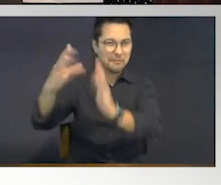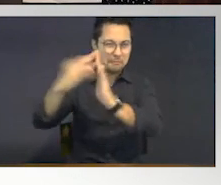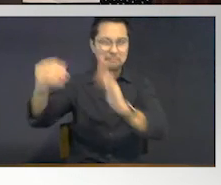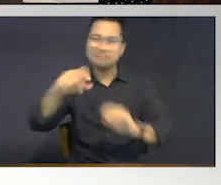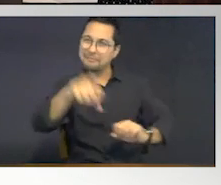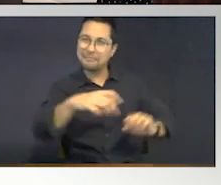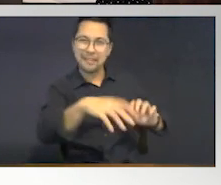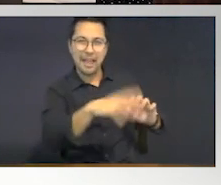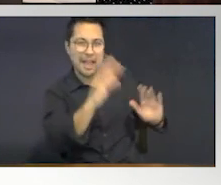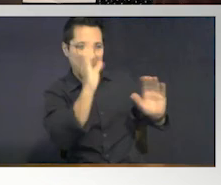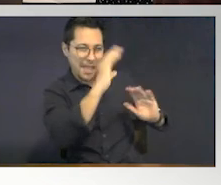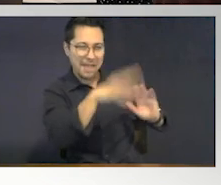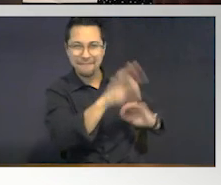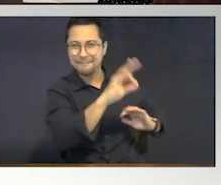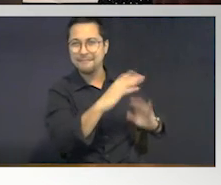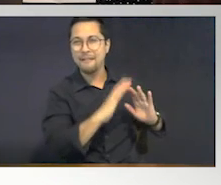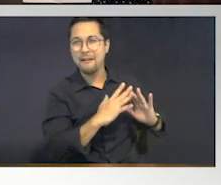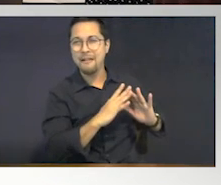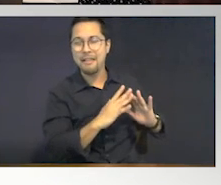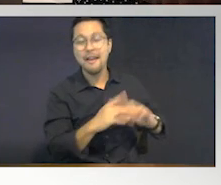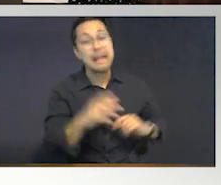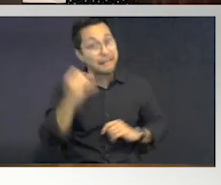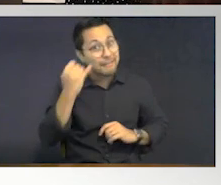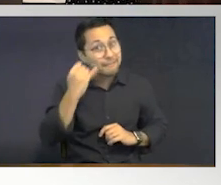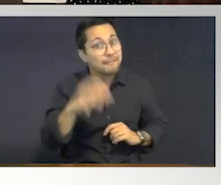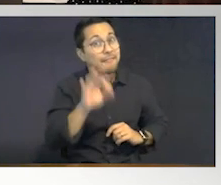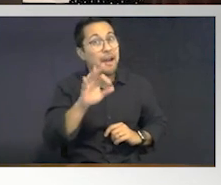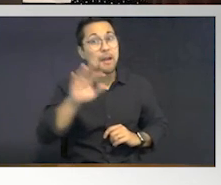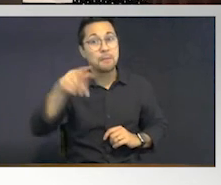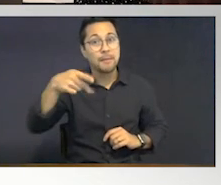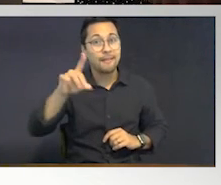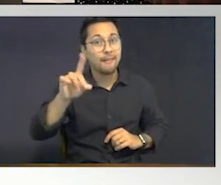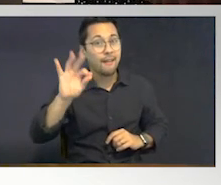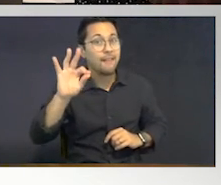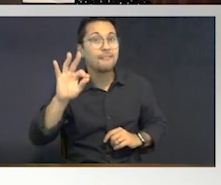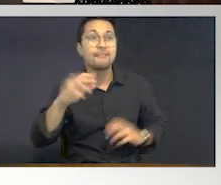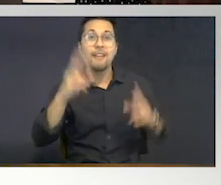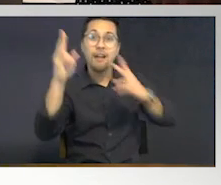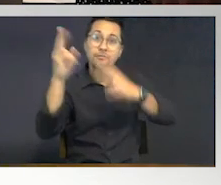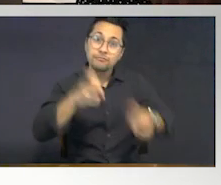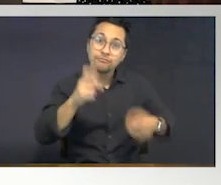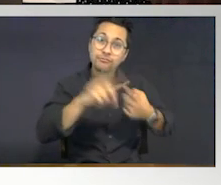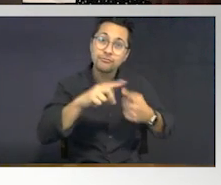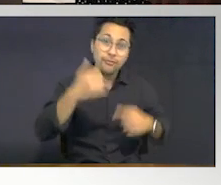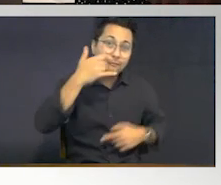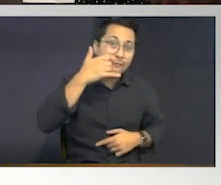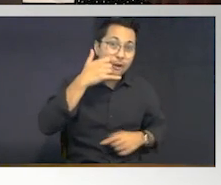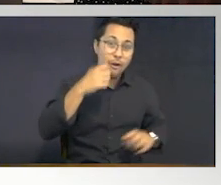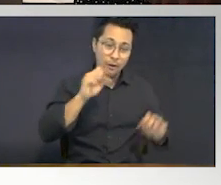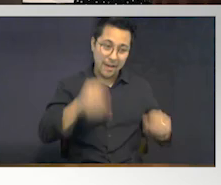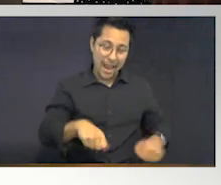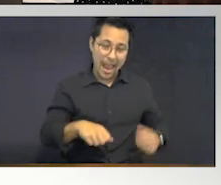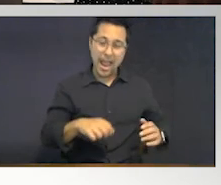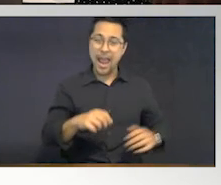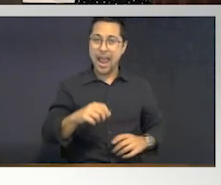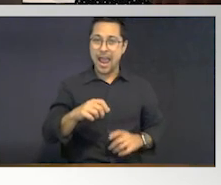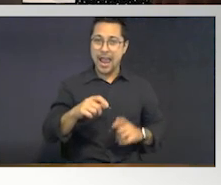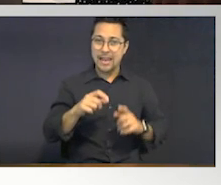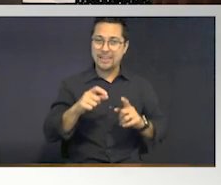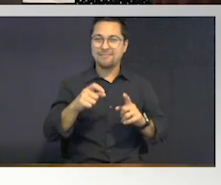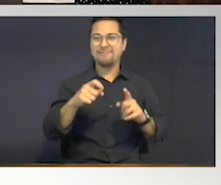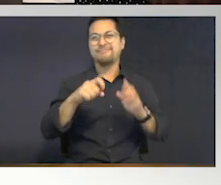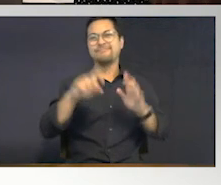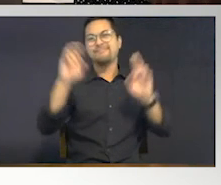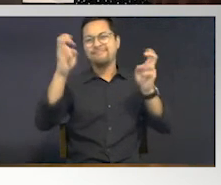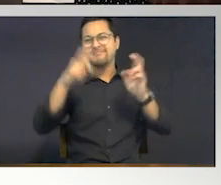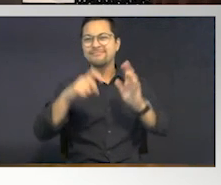that online electronically. And if you find it as a PDF online and you download it to your phone, you can keyword search it, you know? So you're